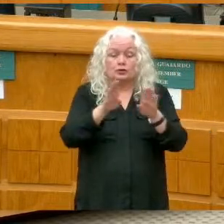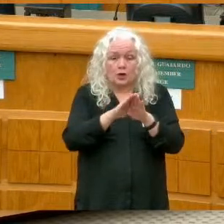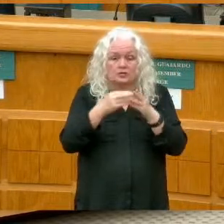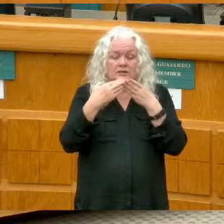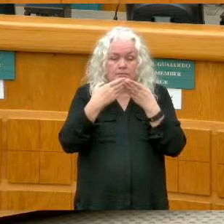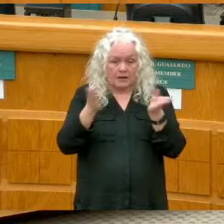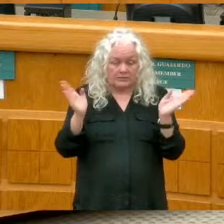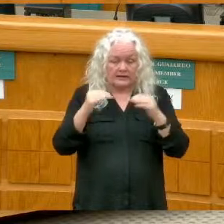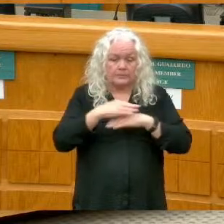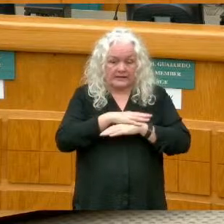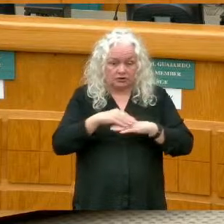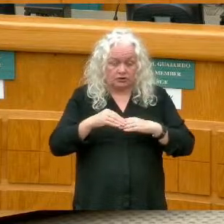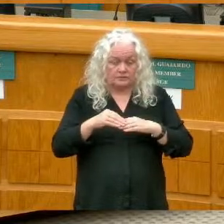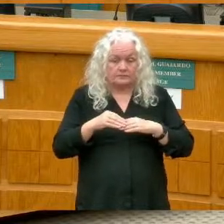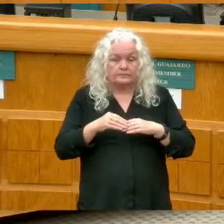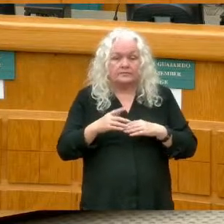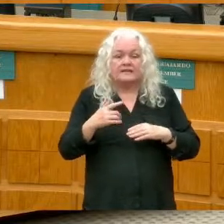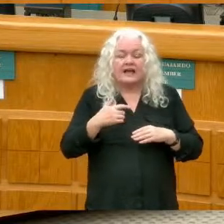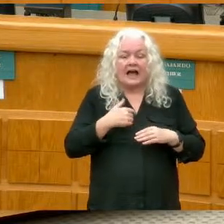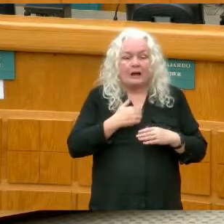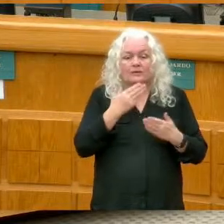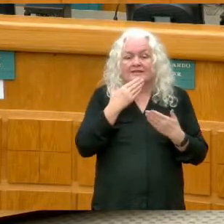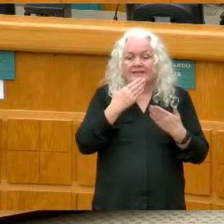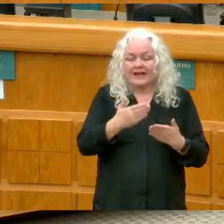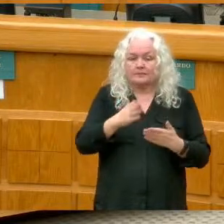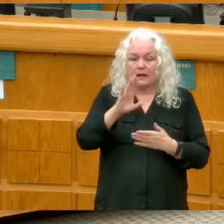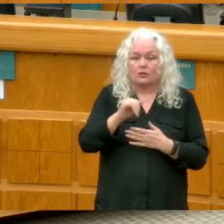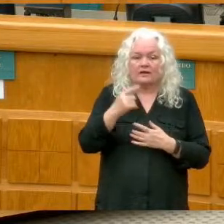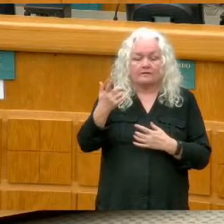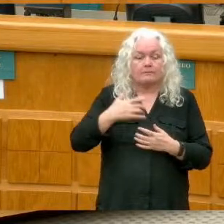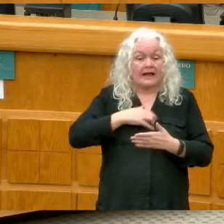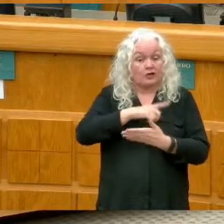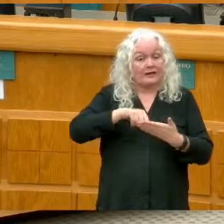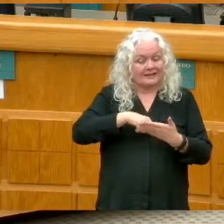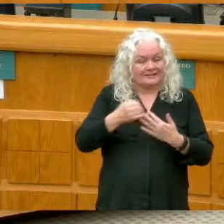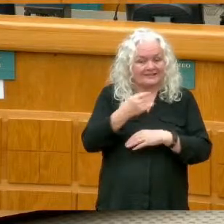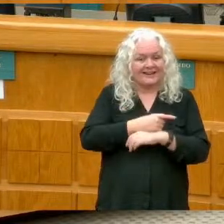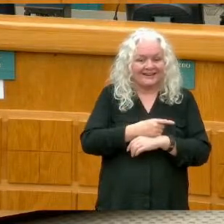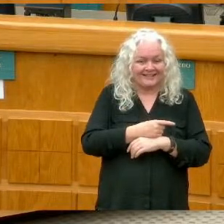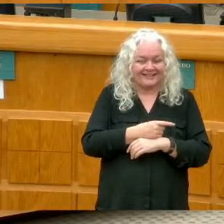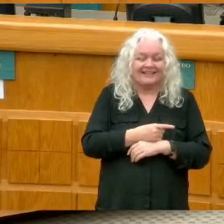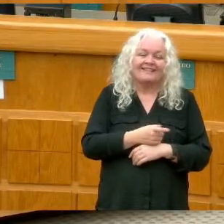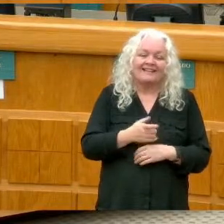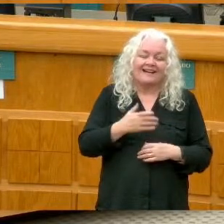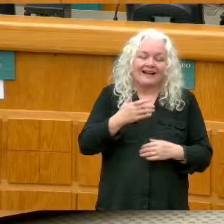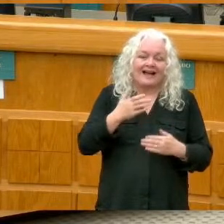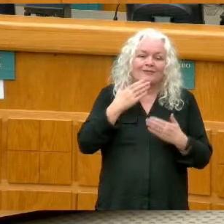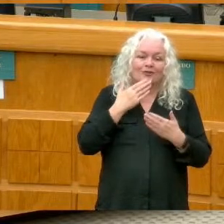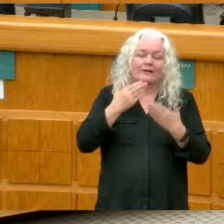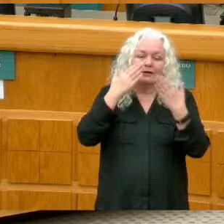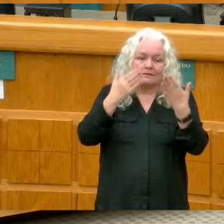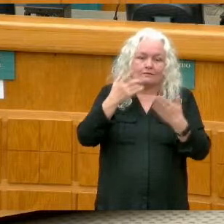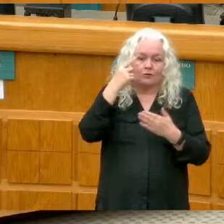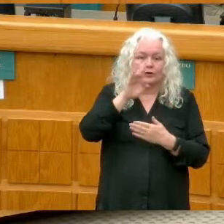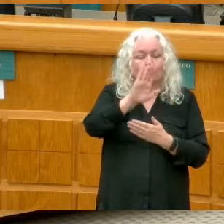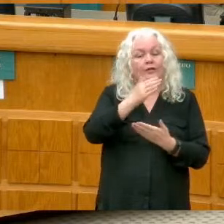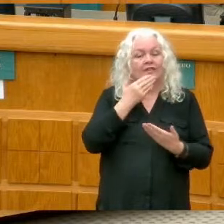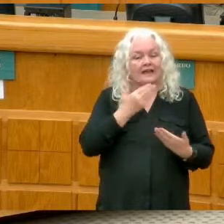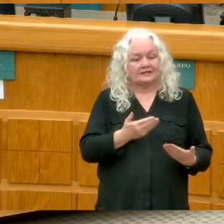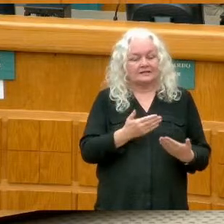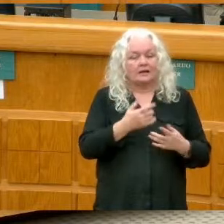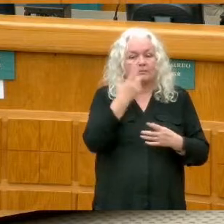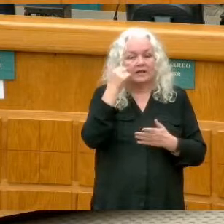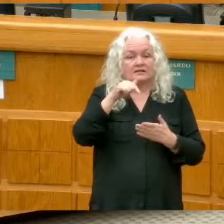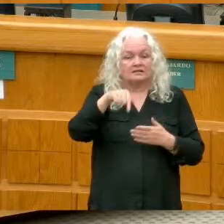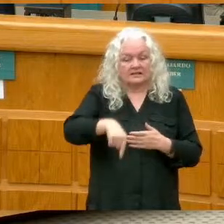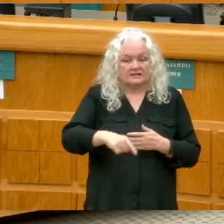County Management Plan. I was even thanked by one of my greatest critics today, and I'm very grateful for your thanks, because